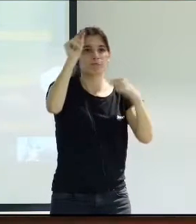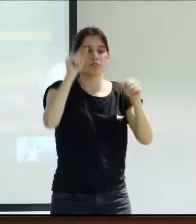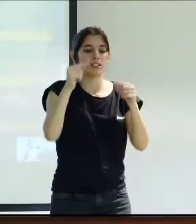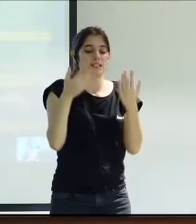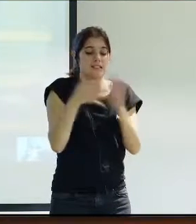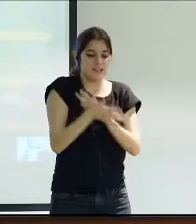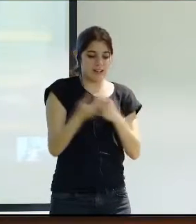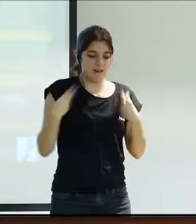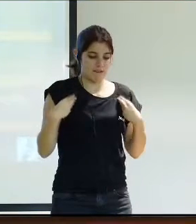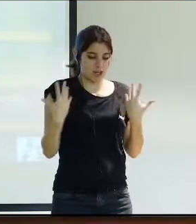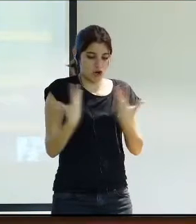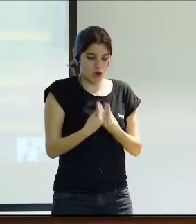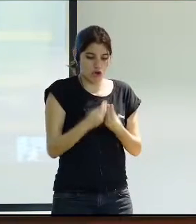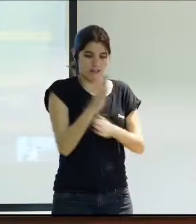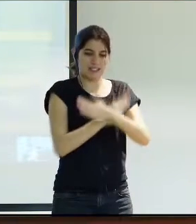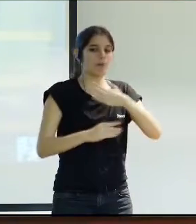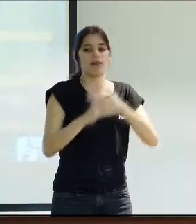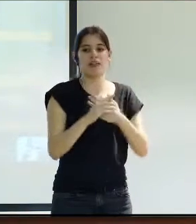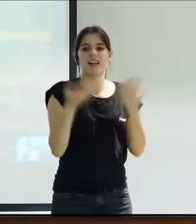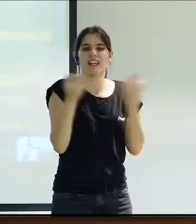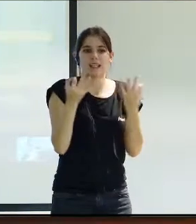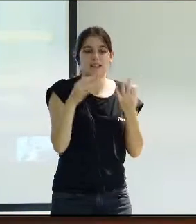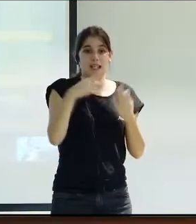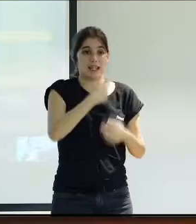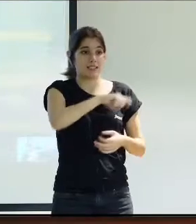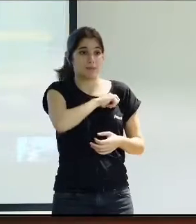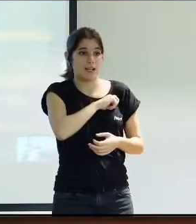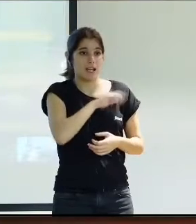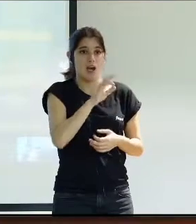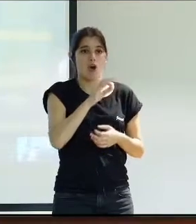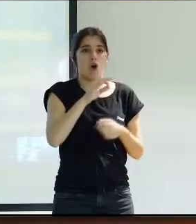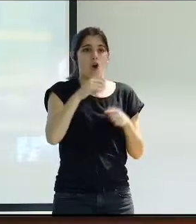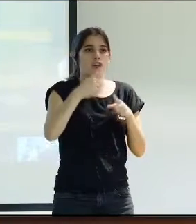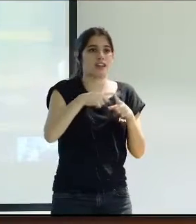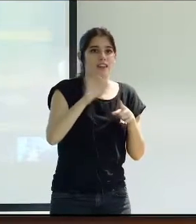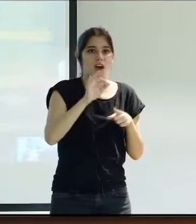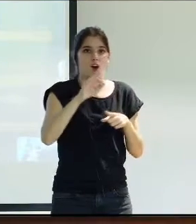in Greece or in Hungary or wherever.